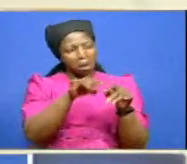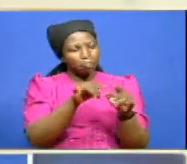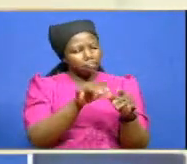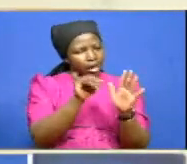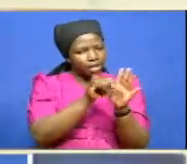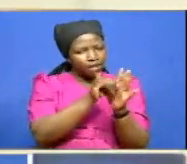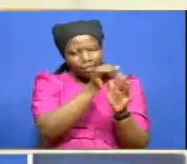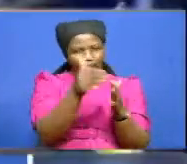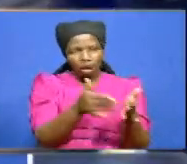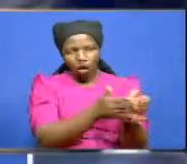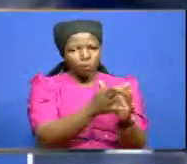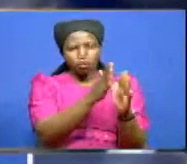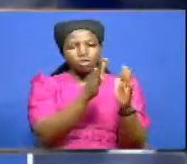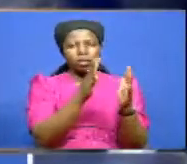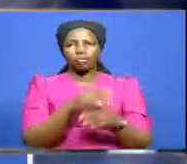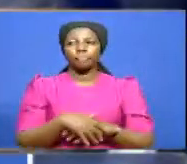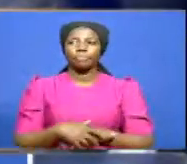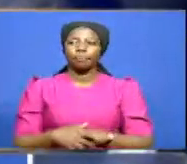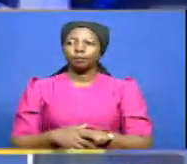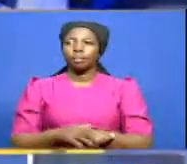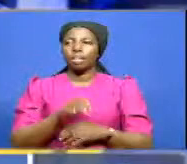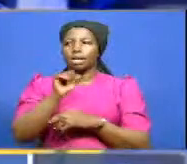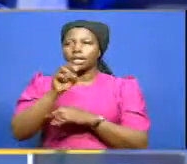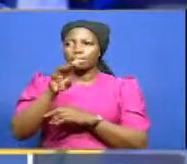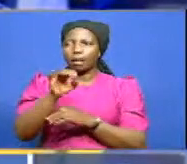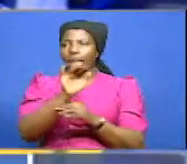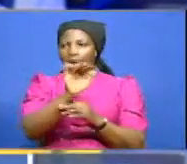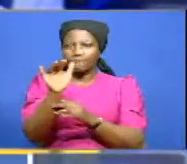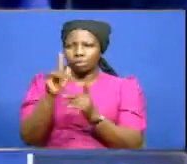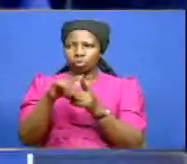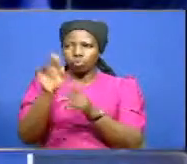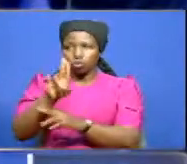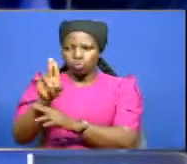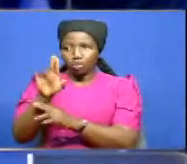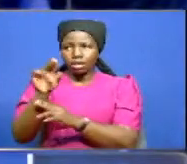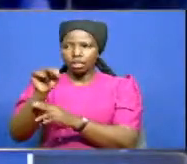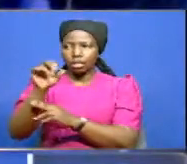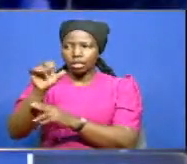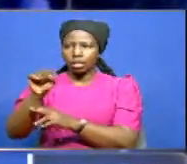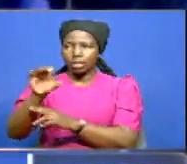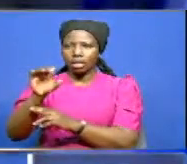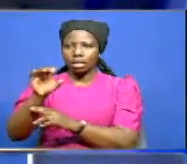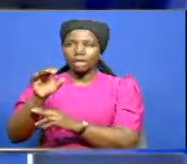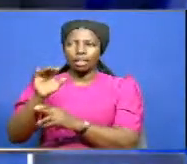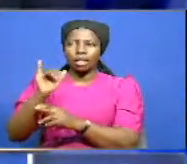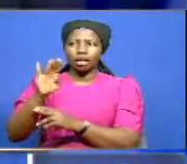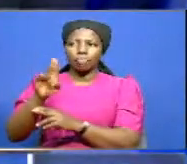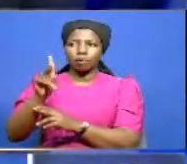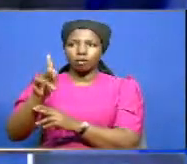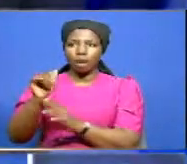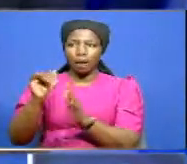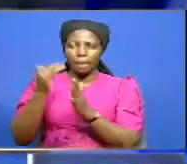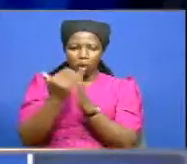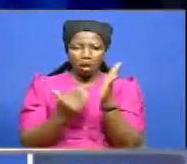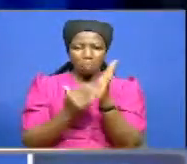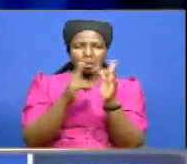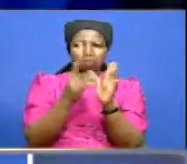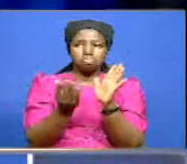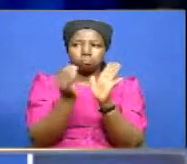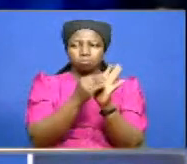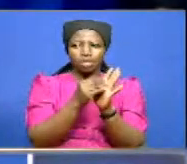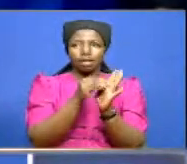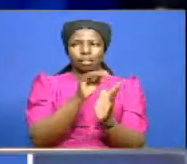opportunities on the exchange. SMEs have been encouraged to take advantage of NSE's Ibuka program to list at the Nairobi bourse to access